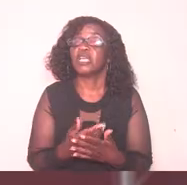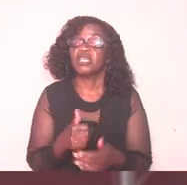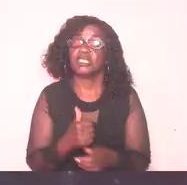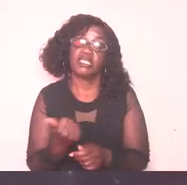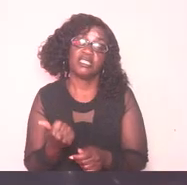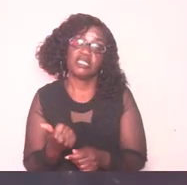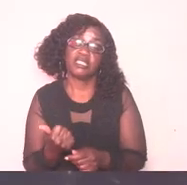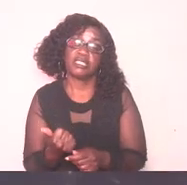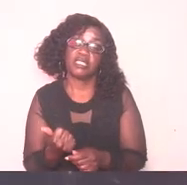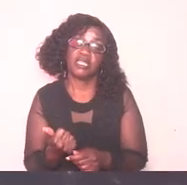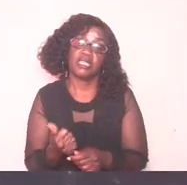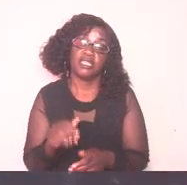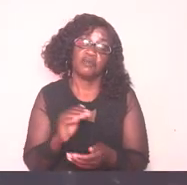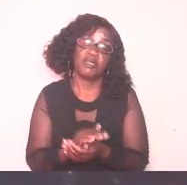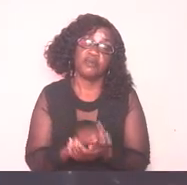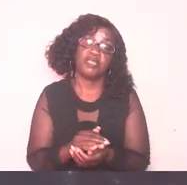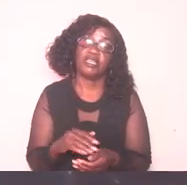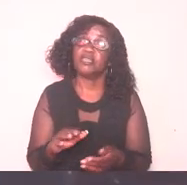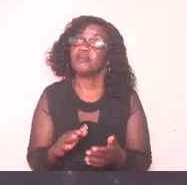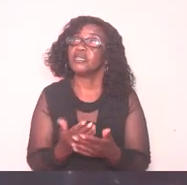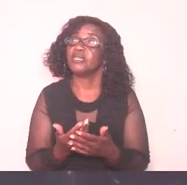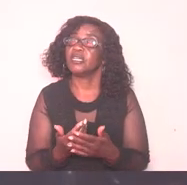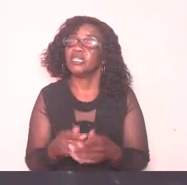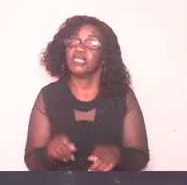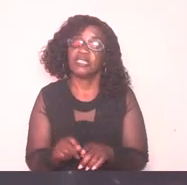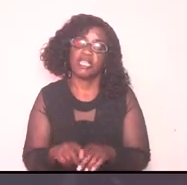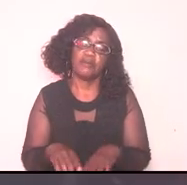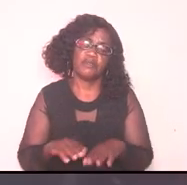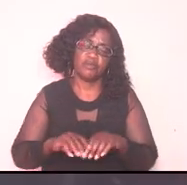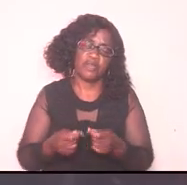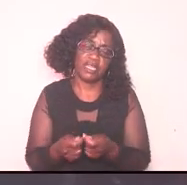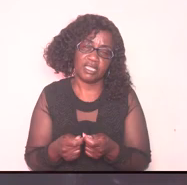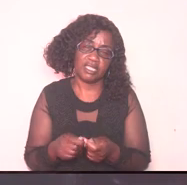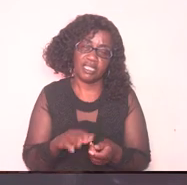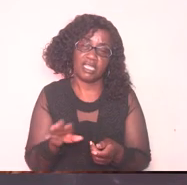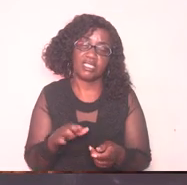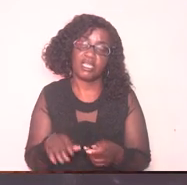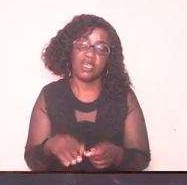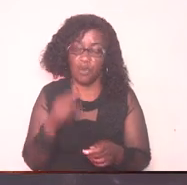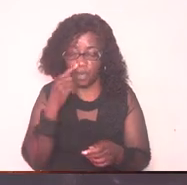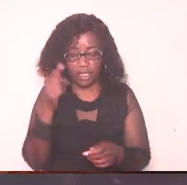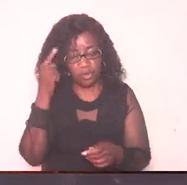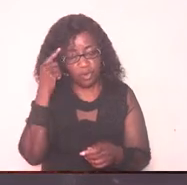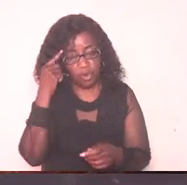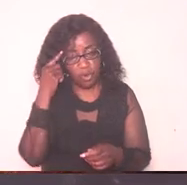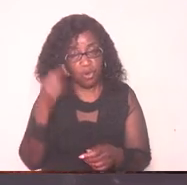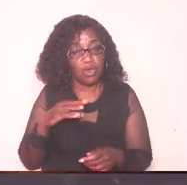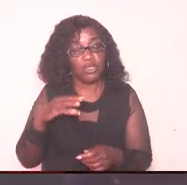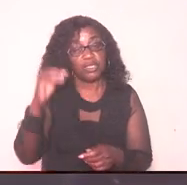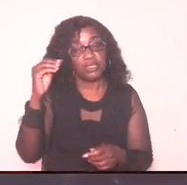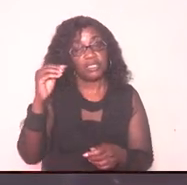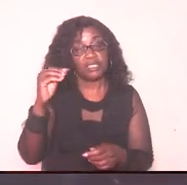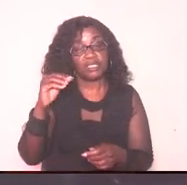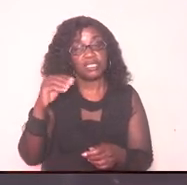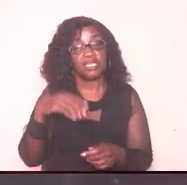they identify with a certain culture. We think you actively creep with those kind of standards that exist in society when you can low increase like the age of consent, but